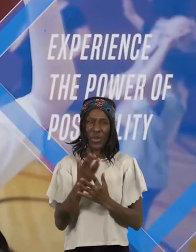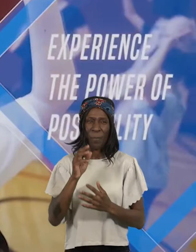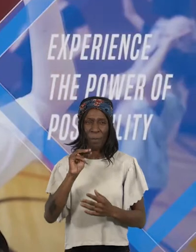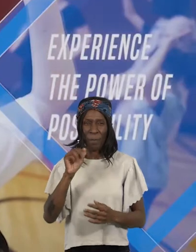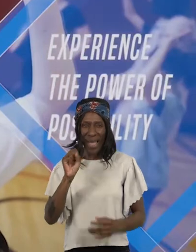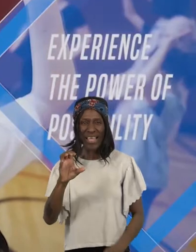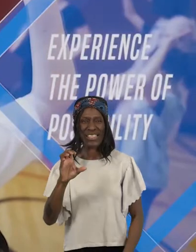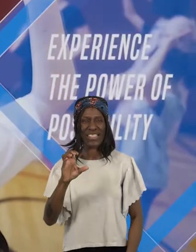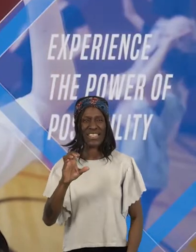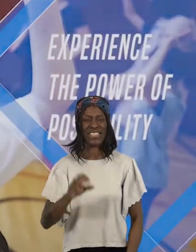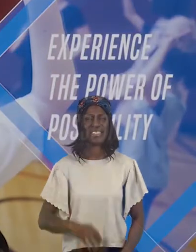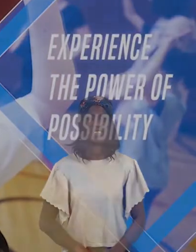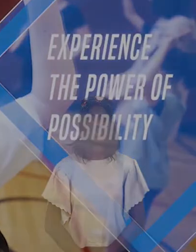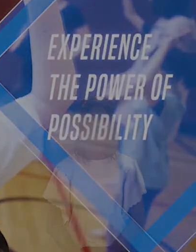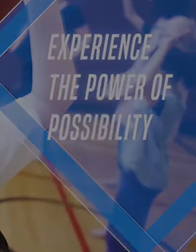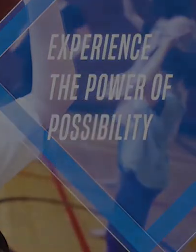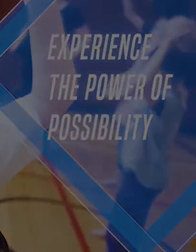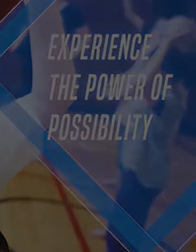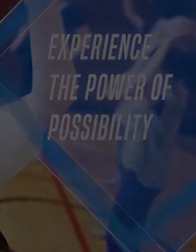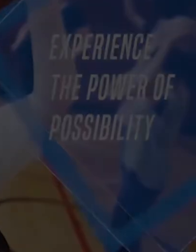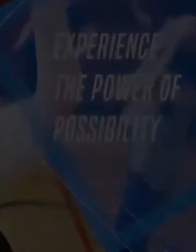through MASC today.